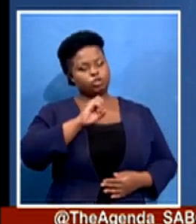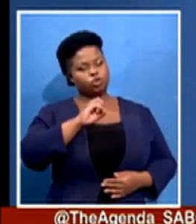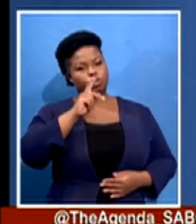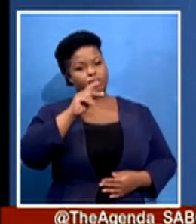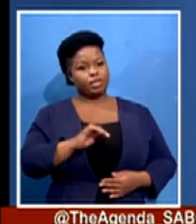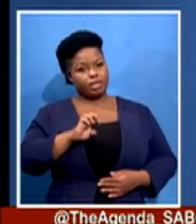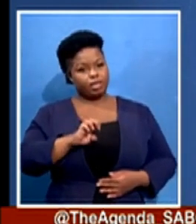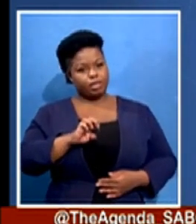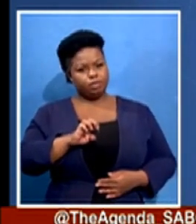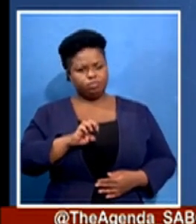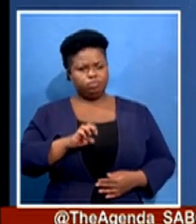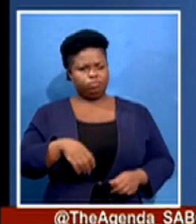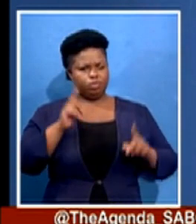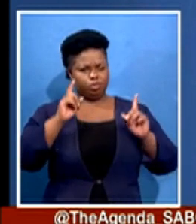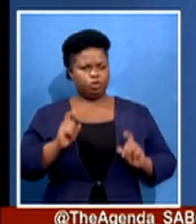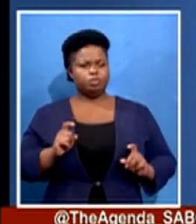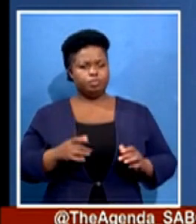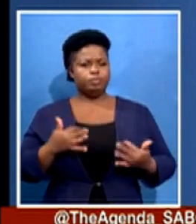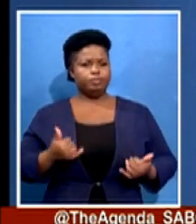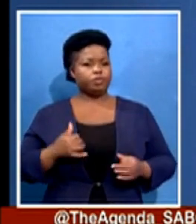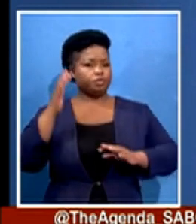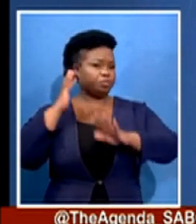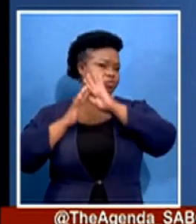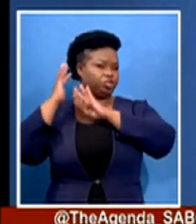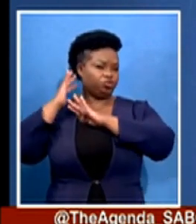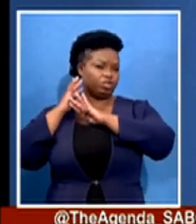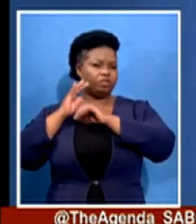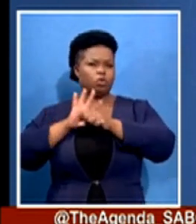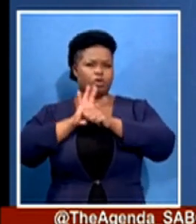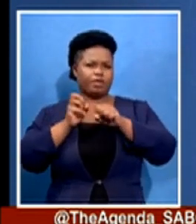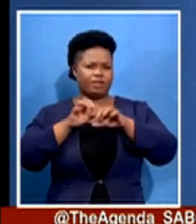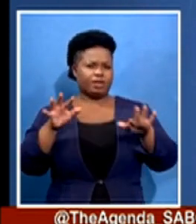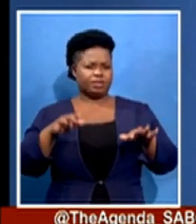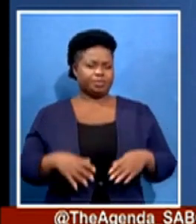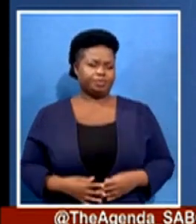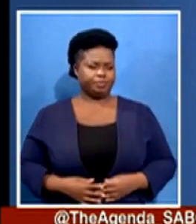history of the pandemic, how significant is the study?